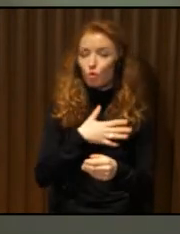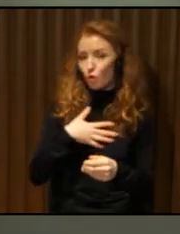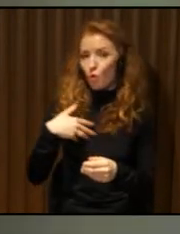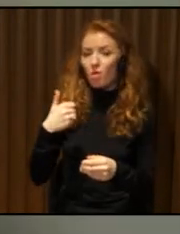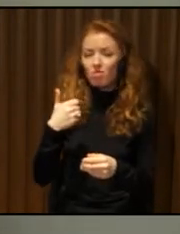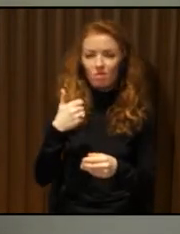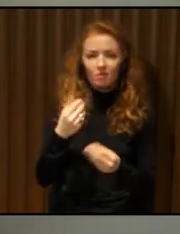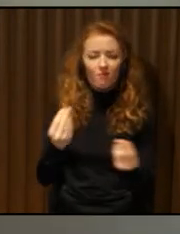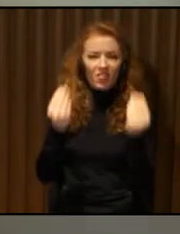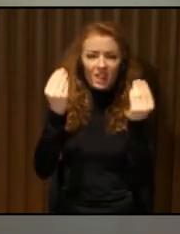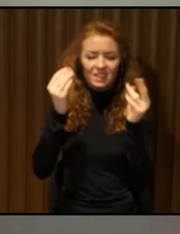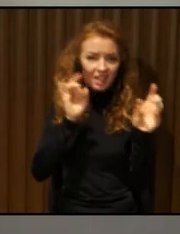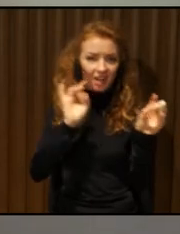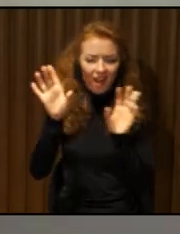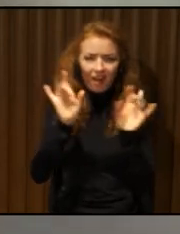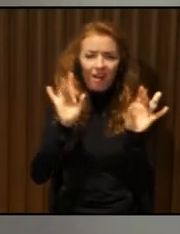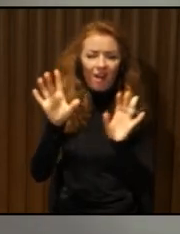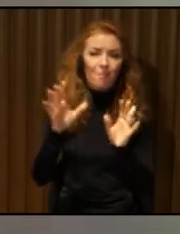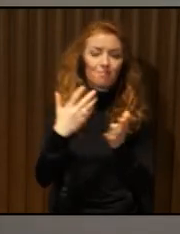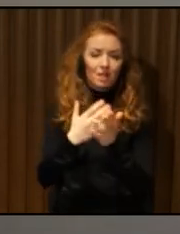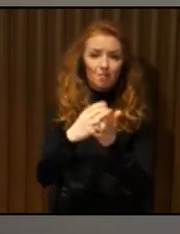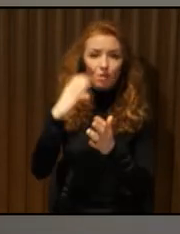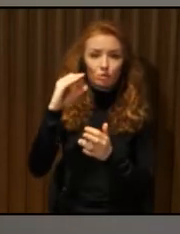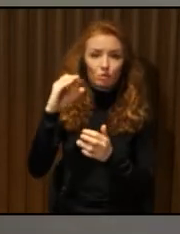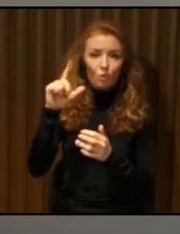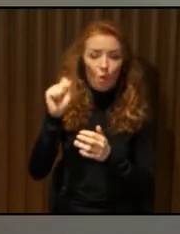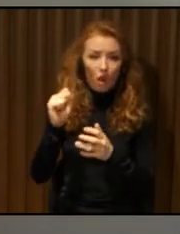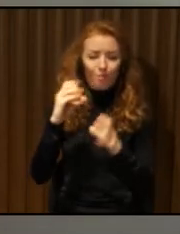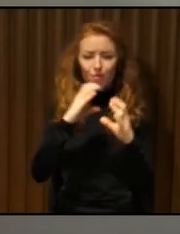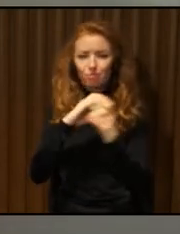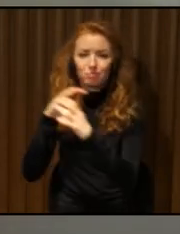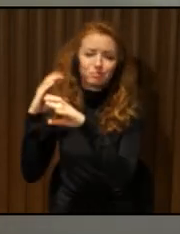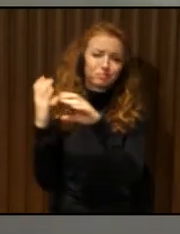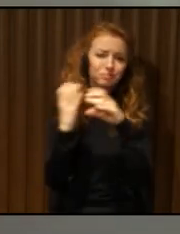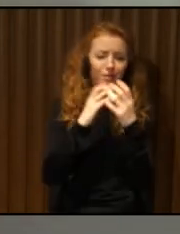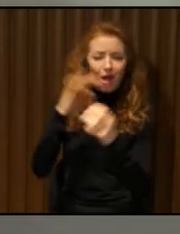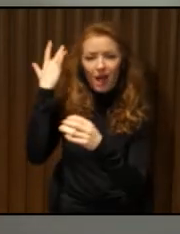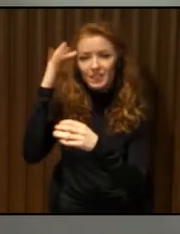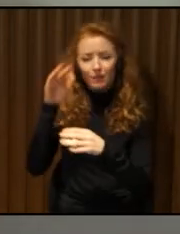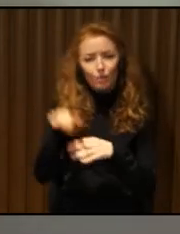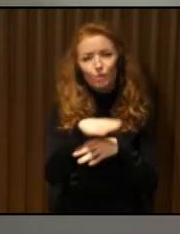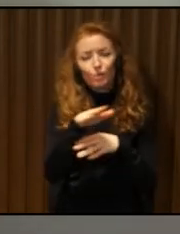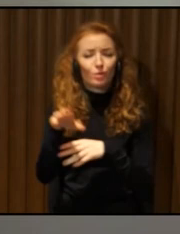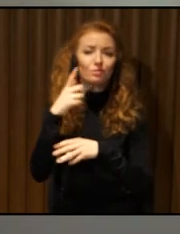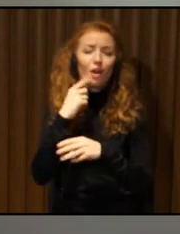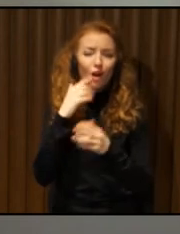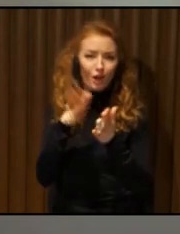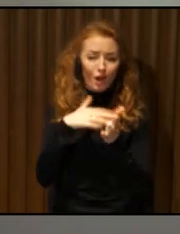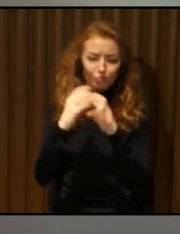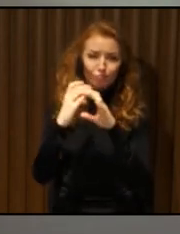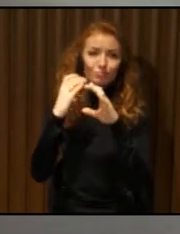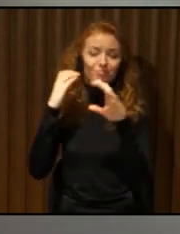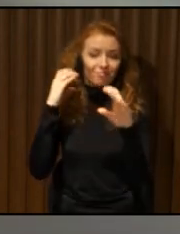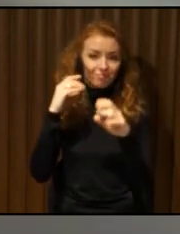car drives around the United States. It's red. It's Coca-Cola color. Yeah. Yes, they can.